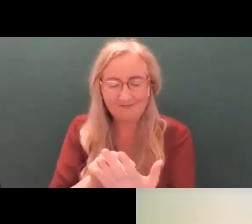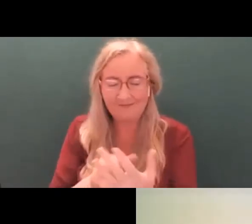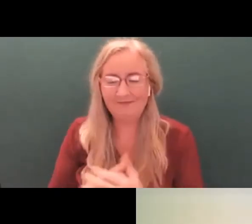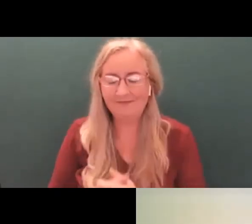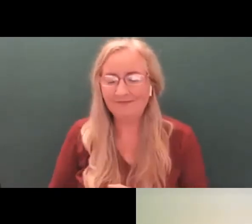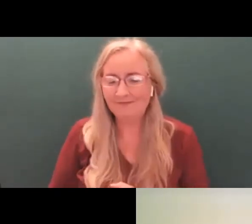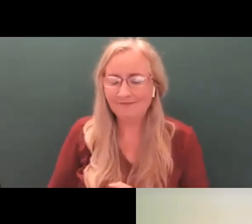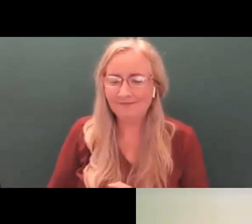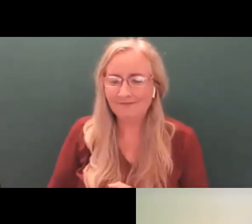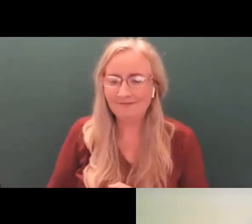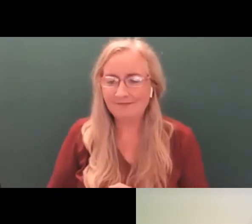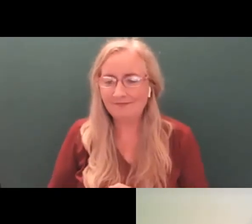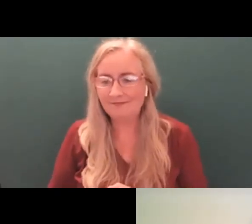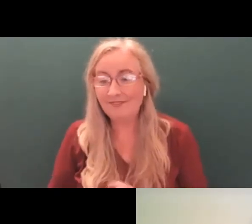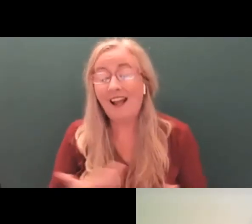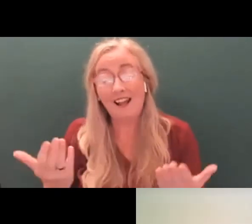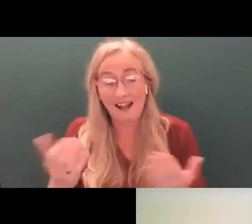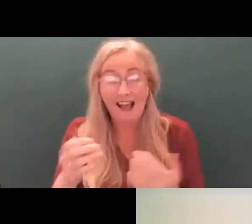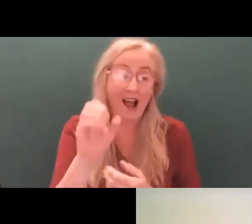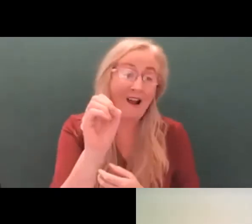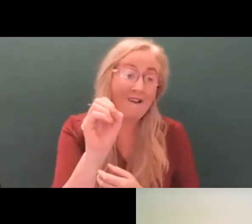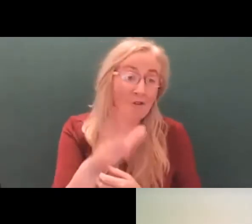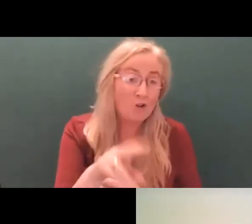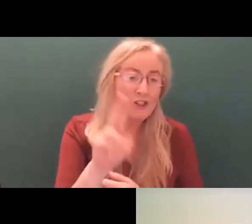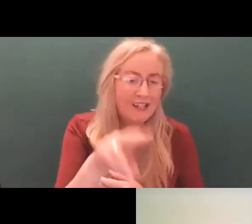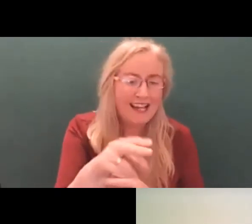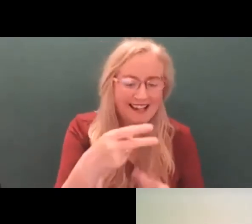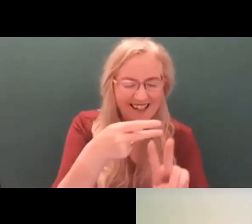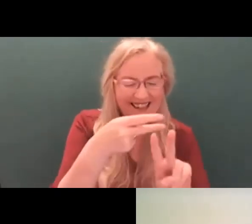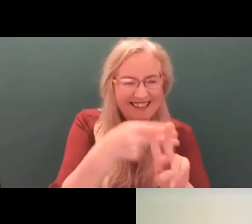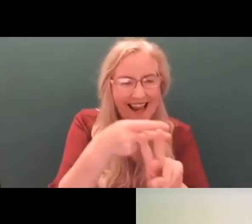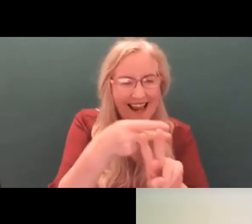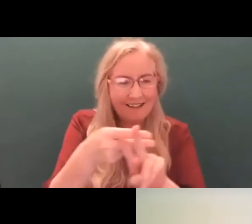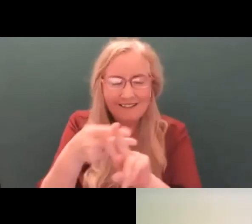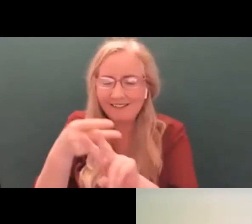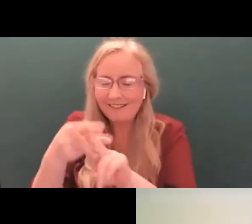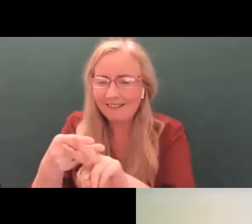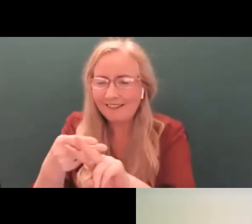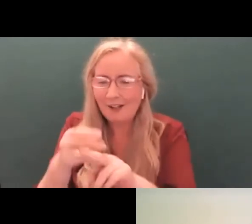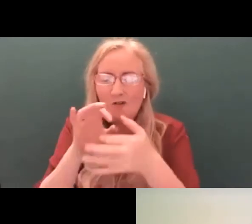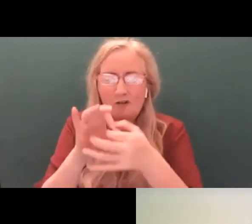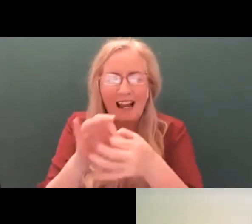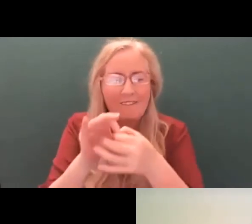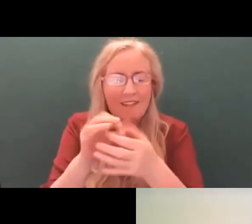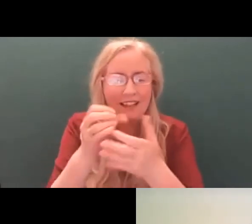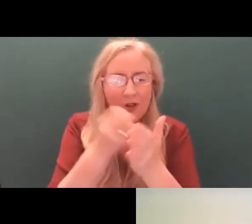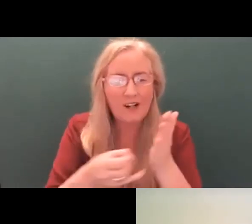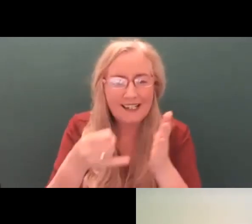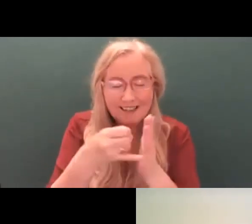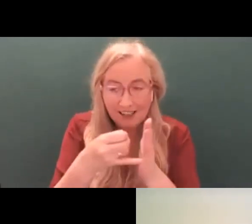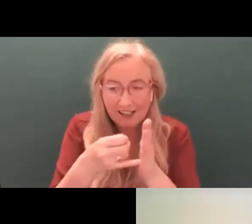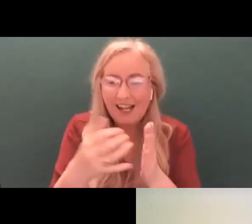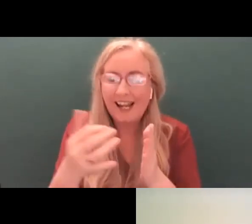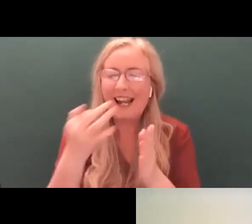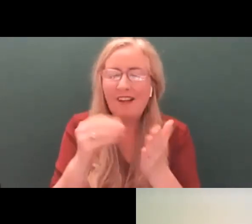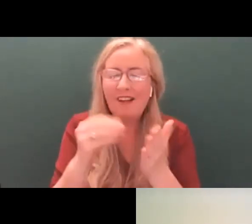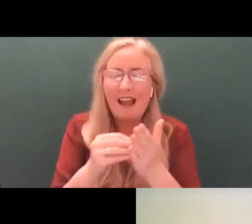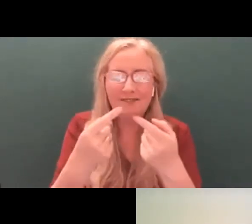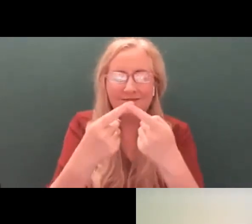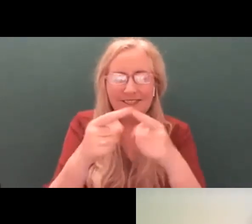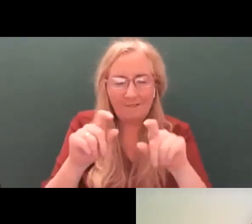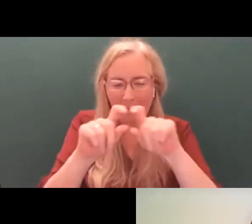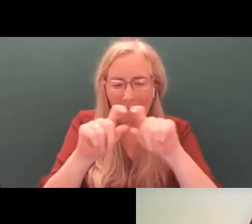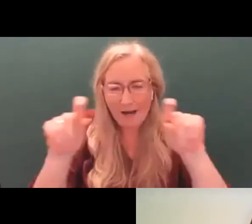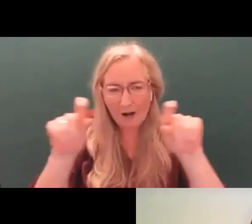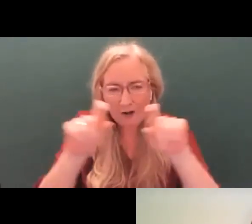for. And of course, you can tag the relevant organizations there as well. And she's suggesting if you have multiple paragraphs,